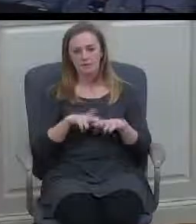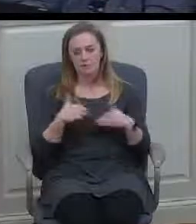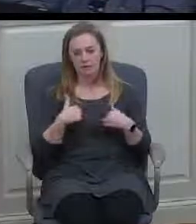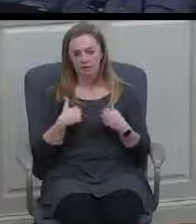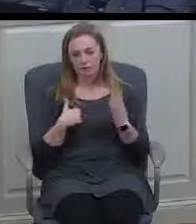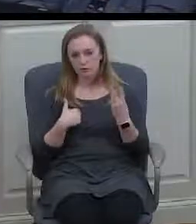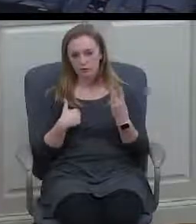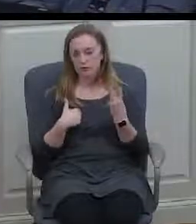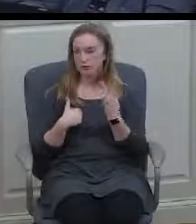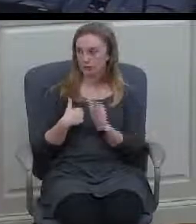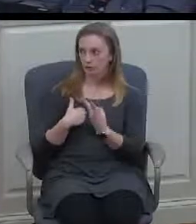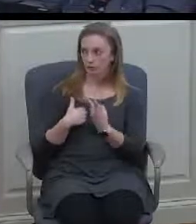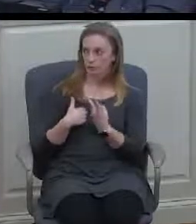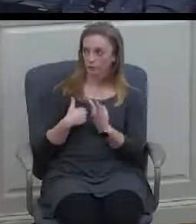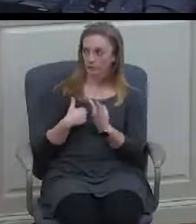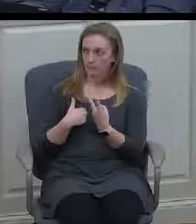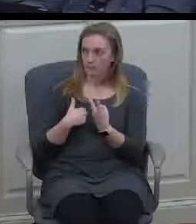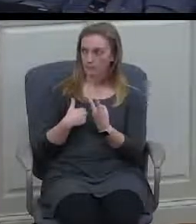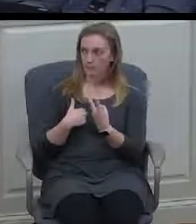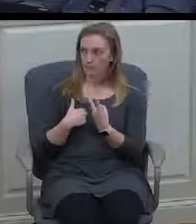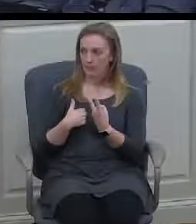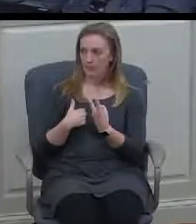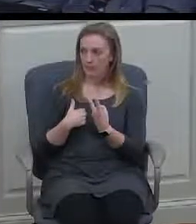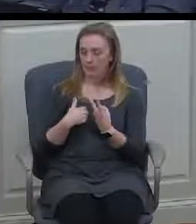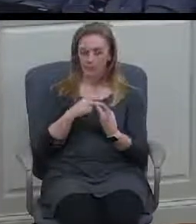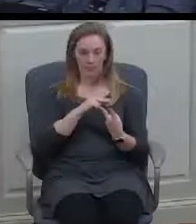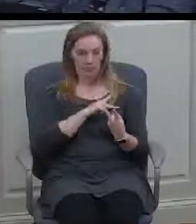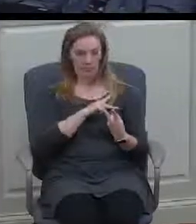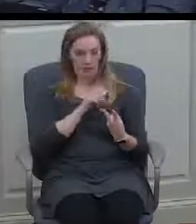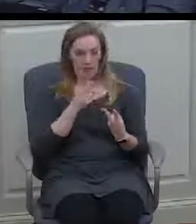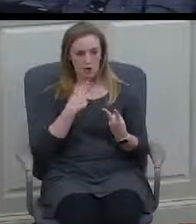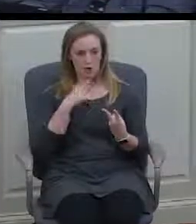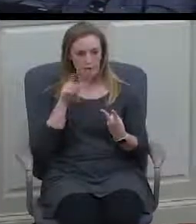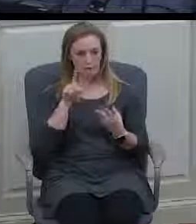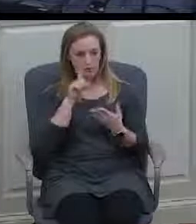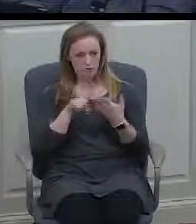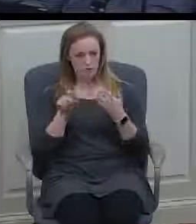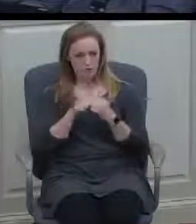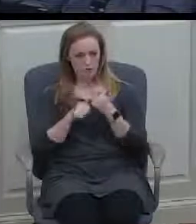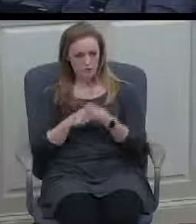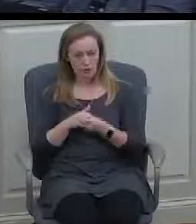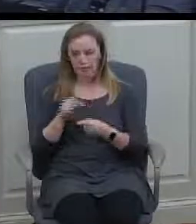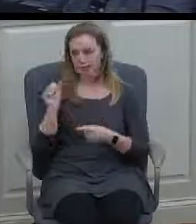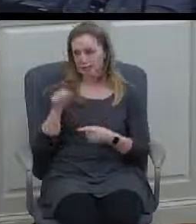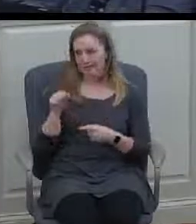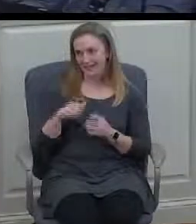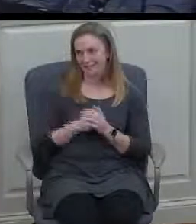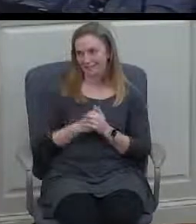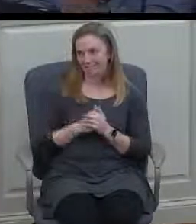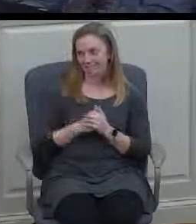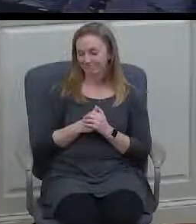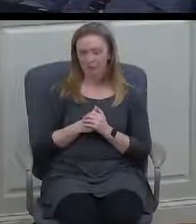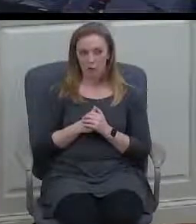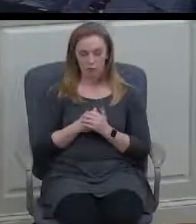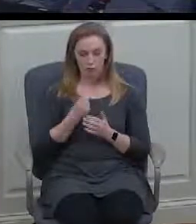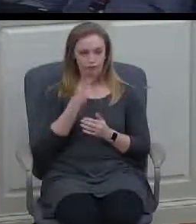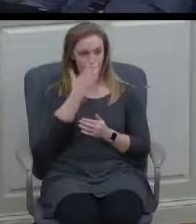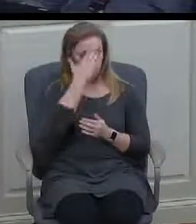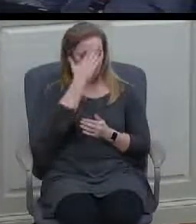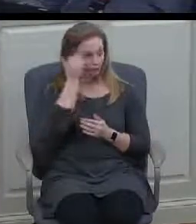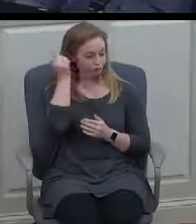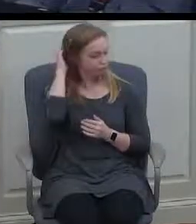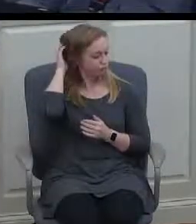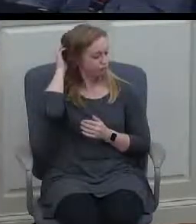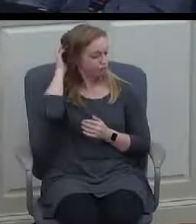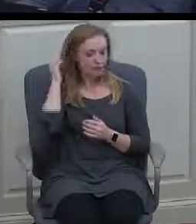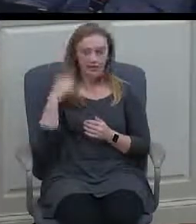2? 2. I was supposed to check with her, wasn't Yeah, you were, yeah. I? When-